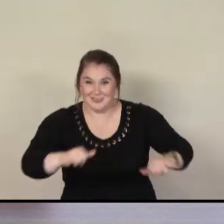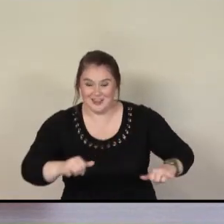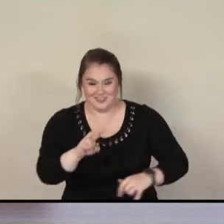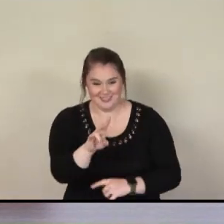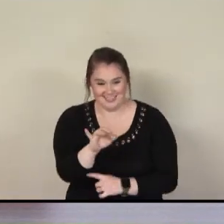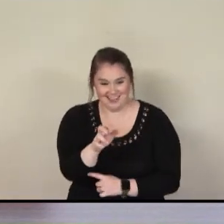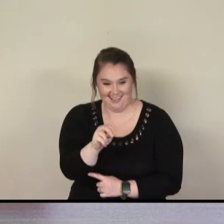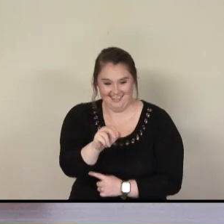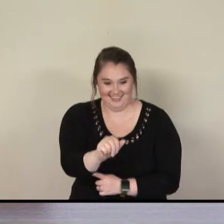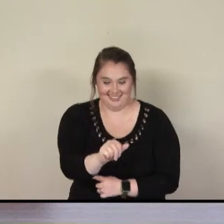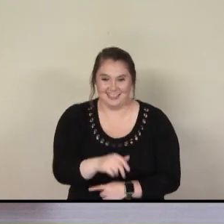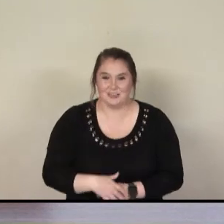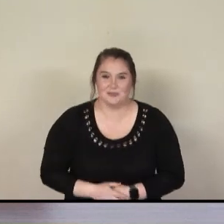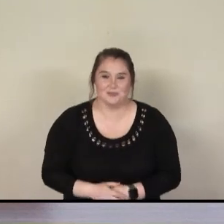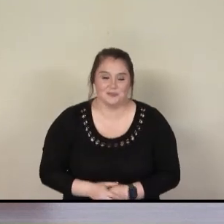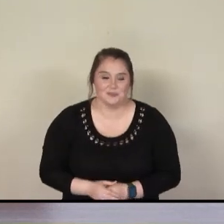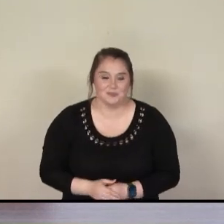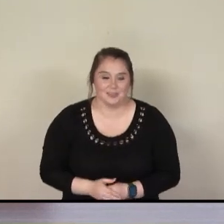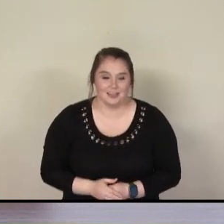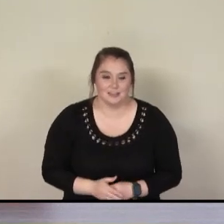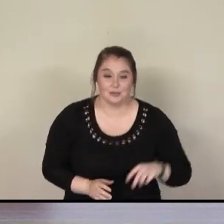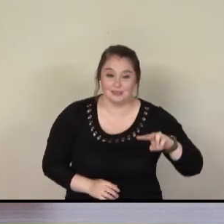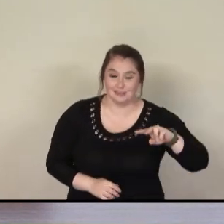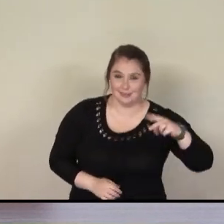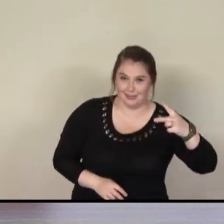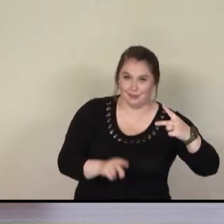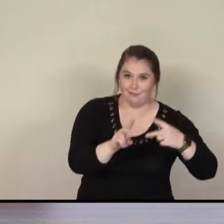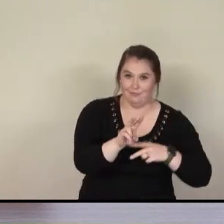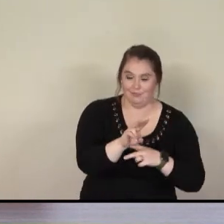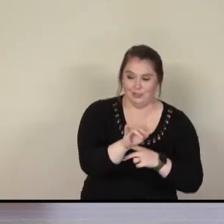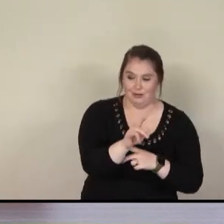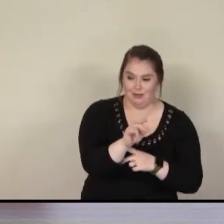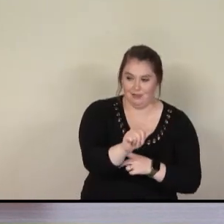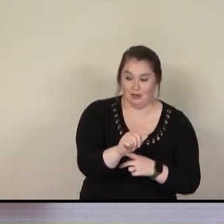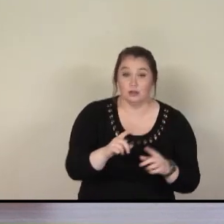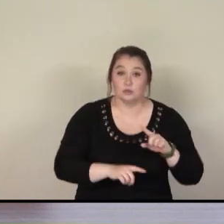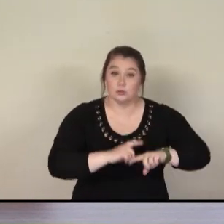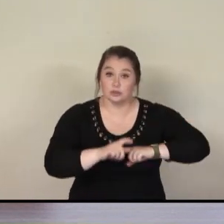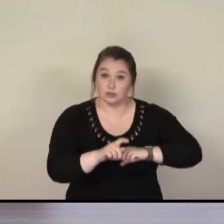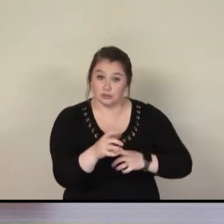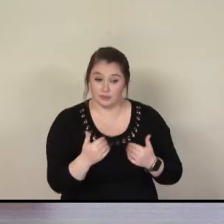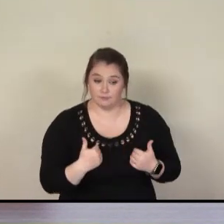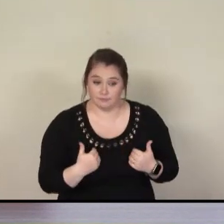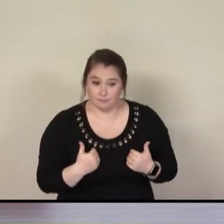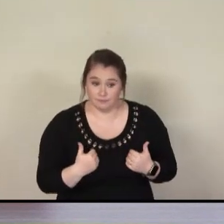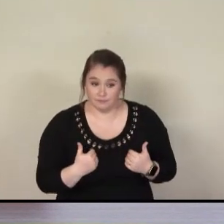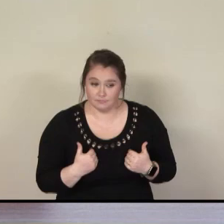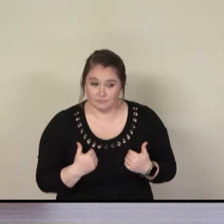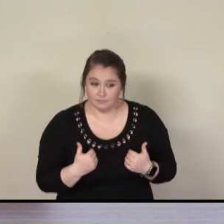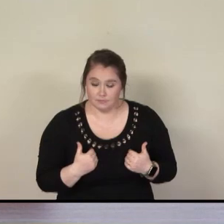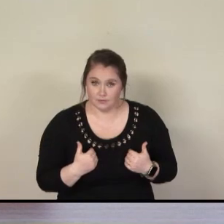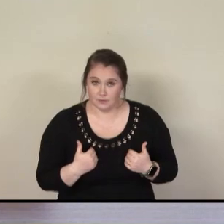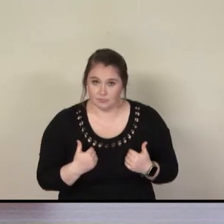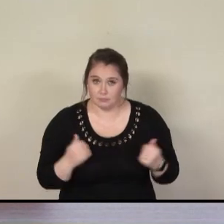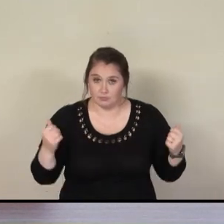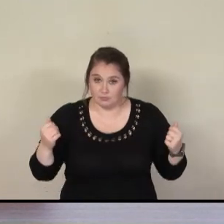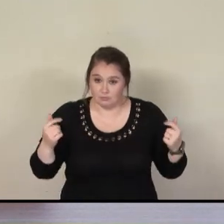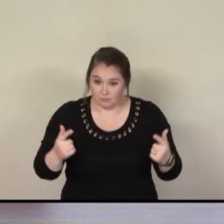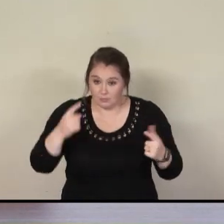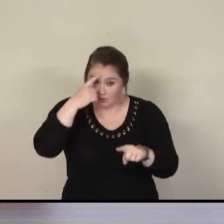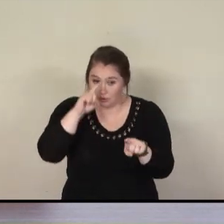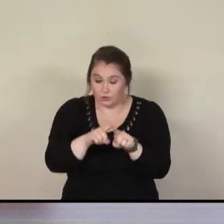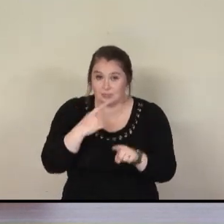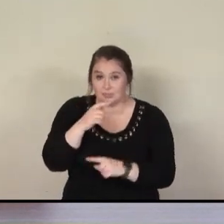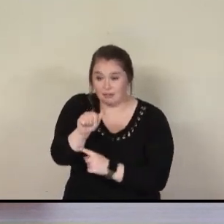Vidania. He said it. Second by Mr. Vidania. Any questions? Okay, all in favor,